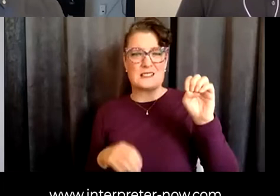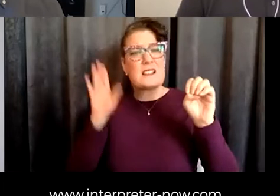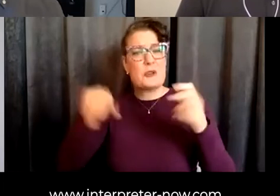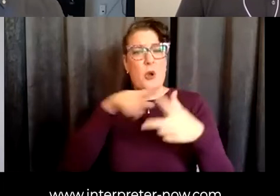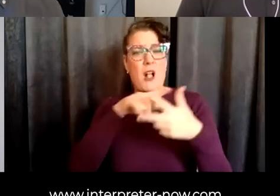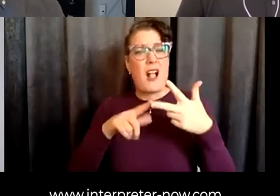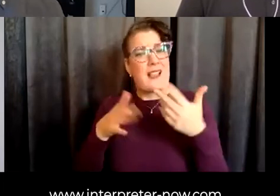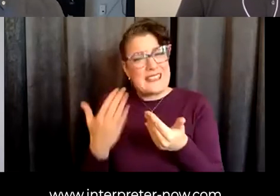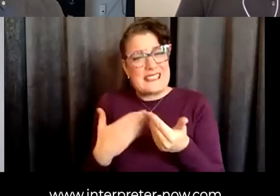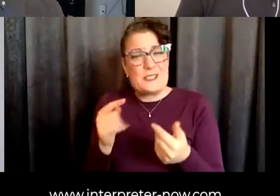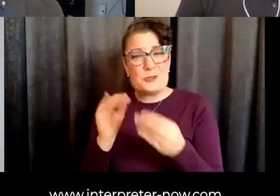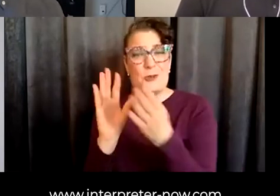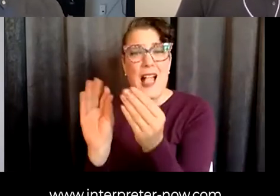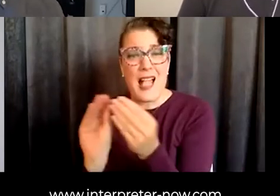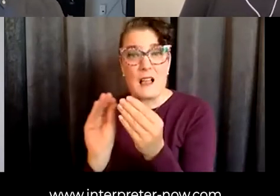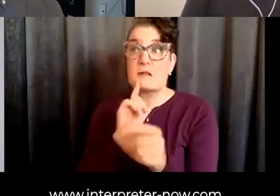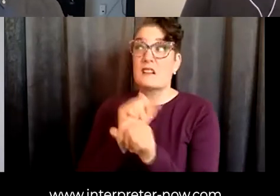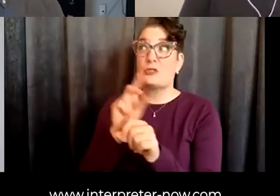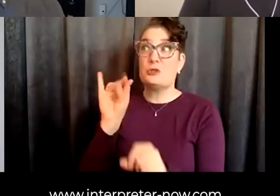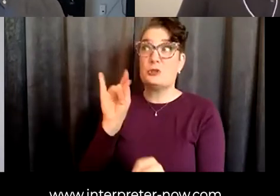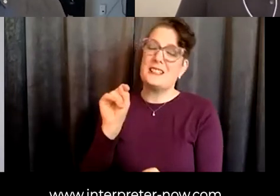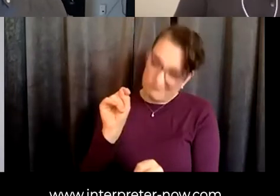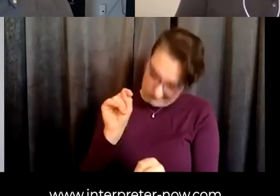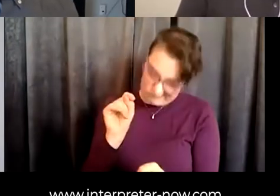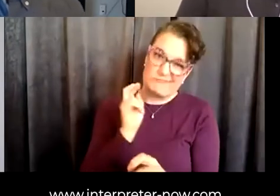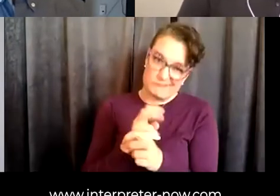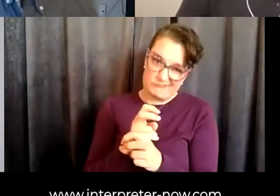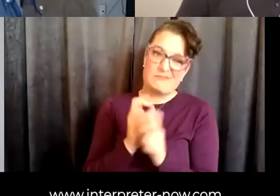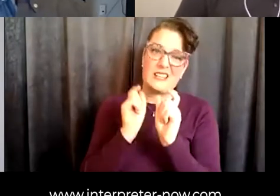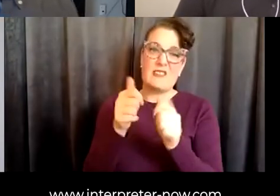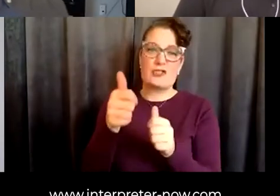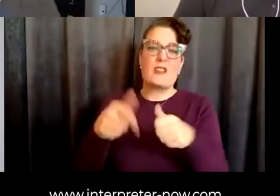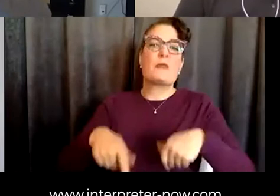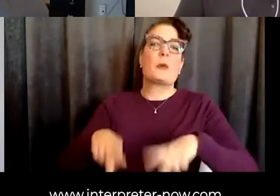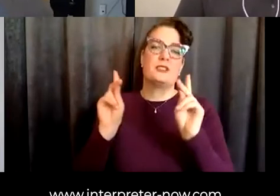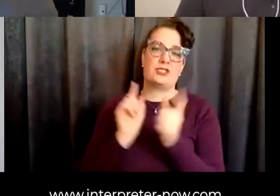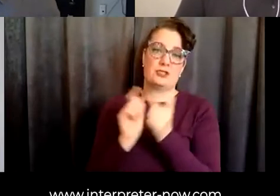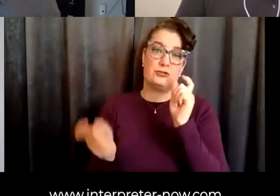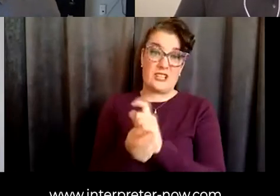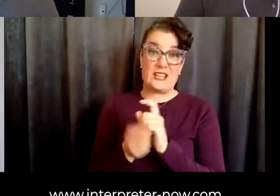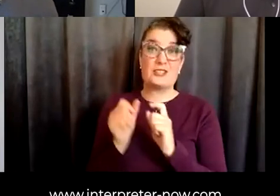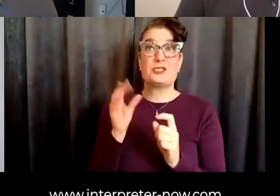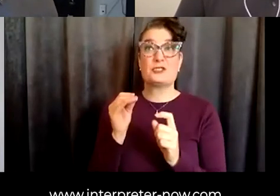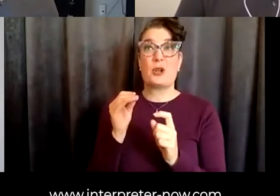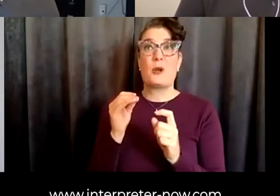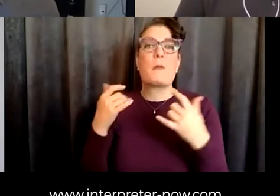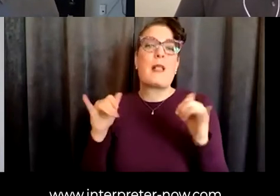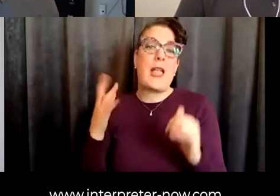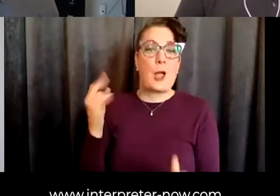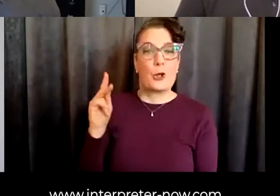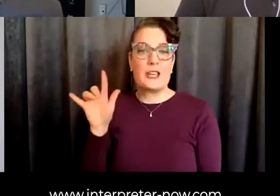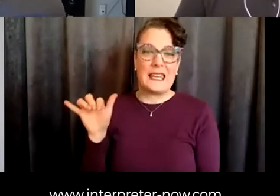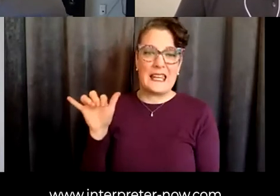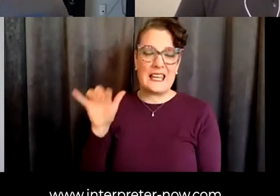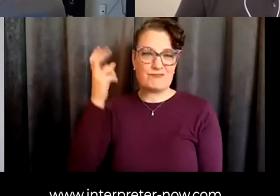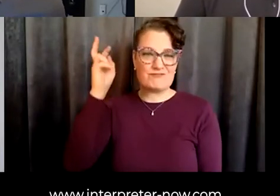The hardest part is giving yourself permission to do things differently. So bringing a little rebel in your life, play hooky, hence the whole